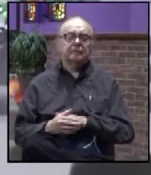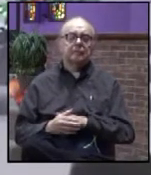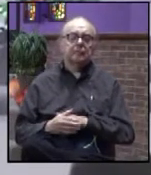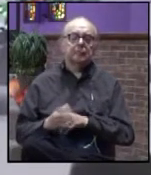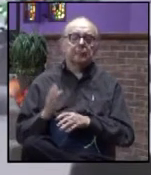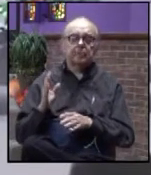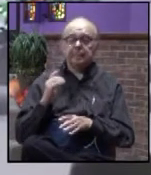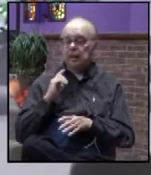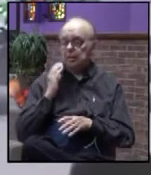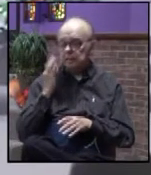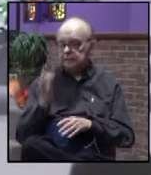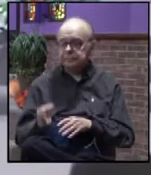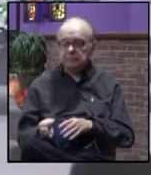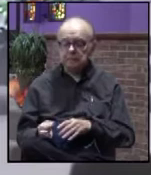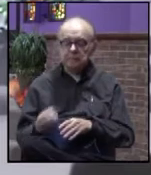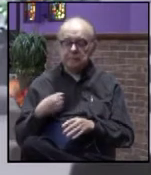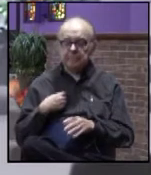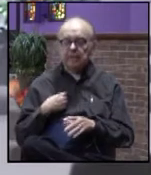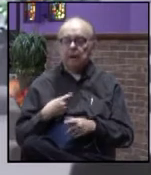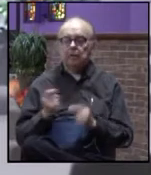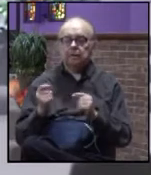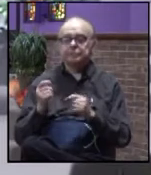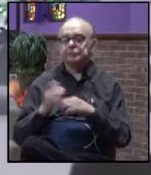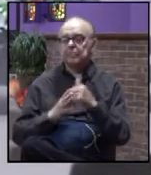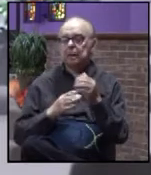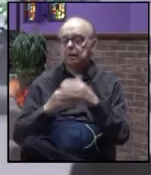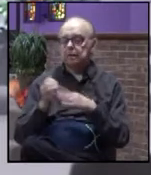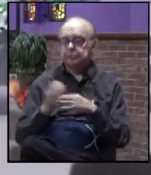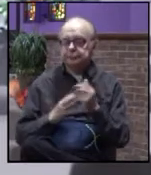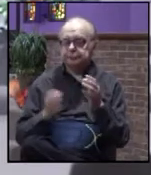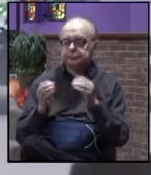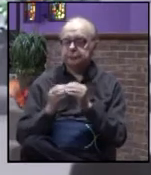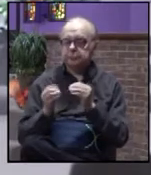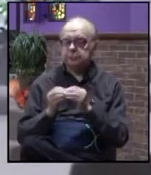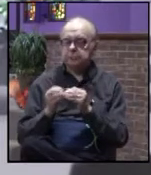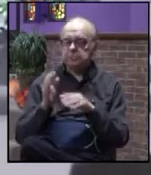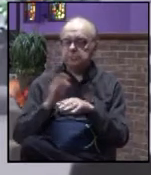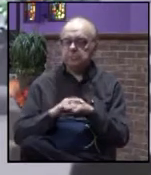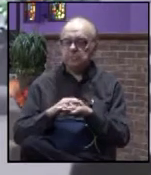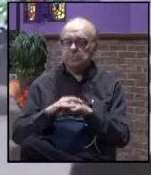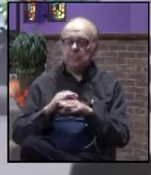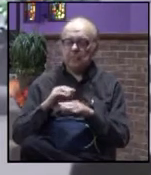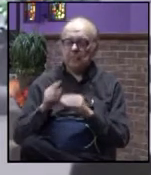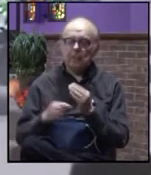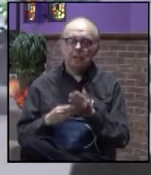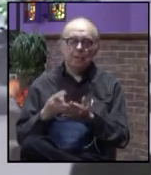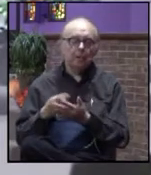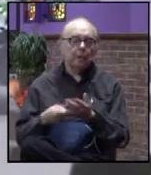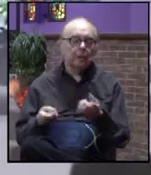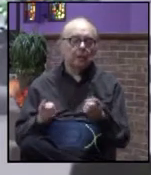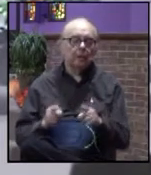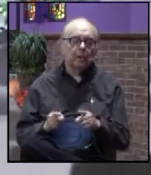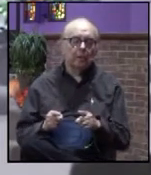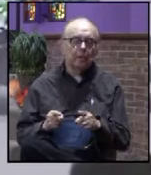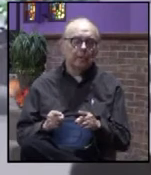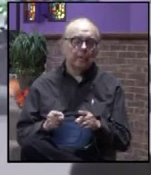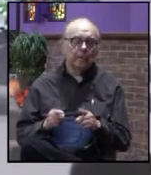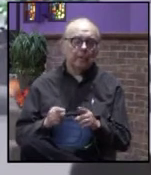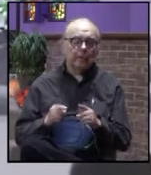Well, eventually, if I was to try and build more and more off the edge, eventually what would happen is it would